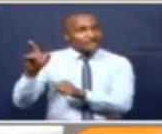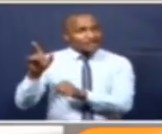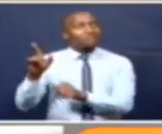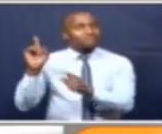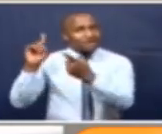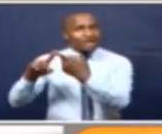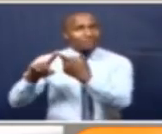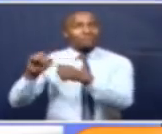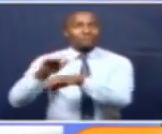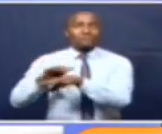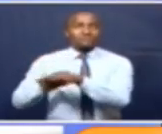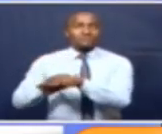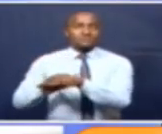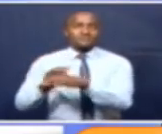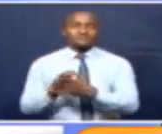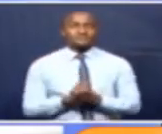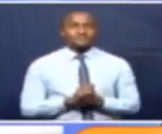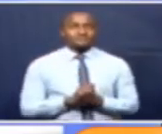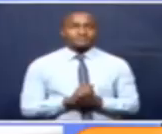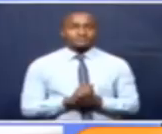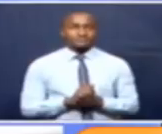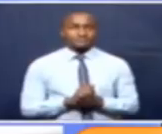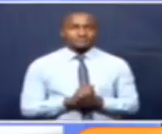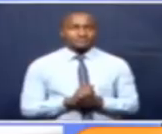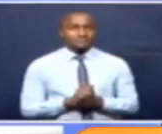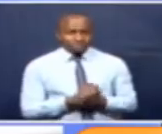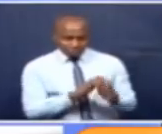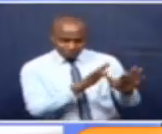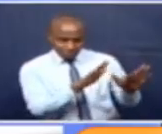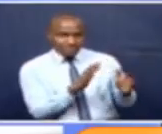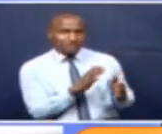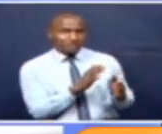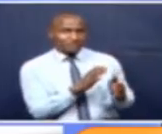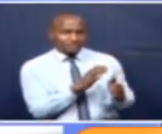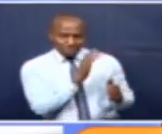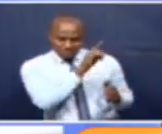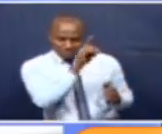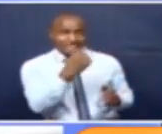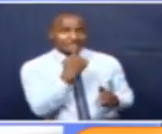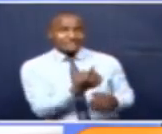country. How do you deal with claims, Doctor, that you were